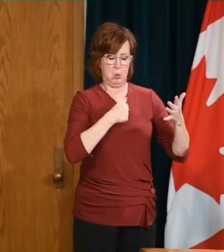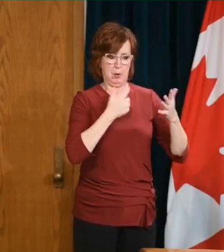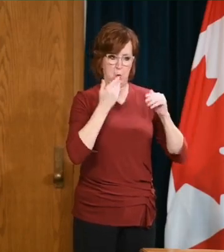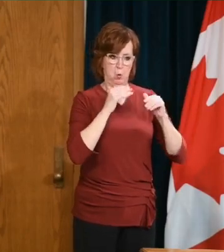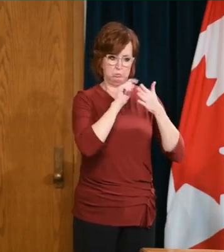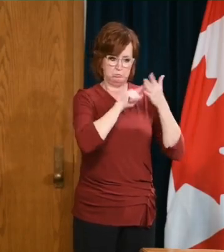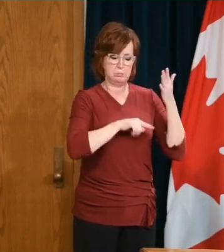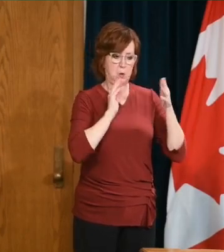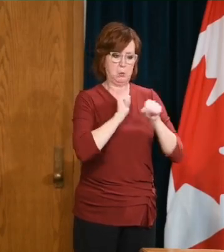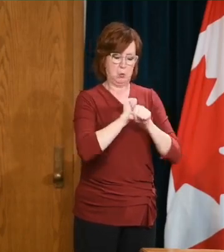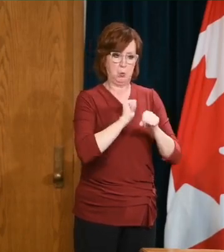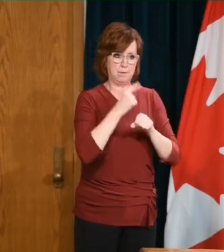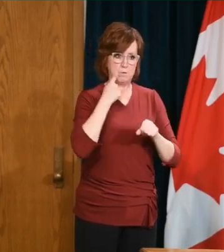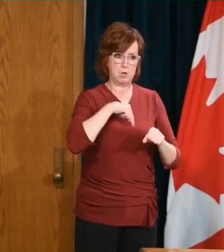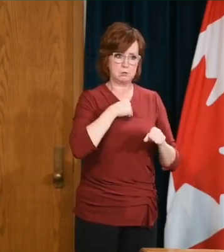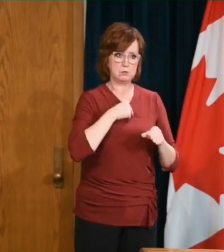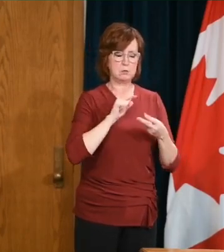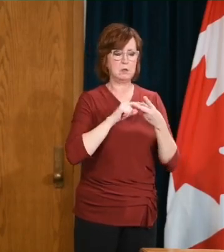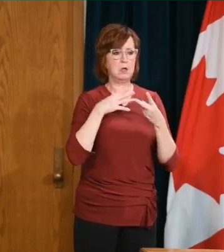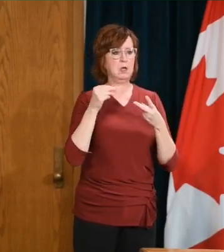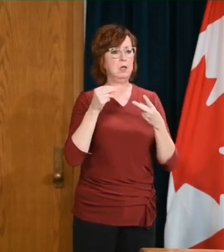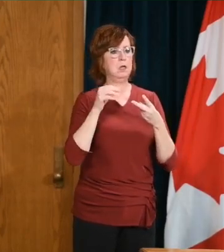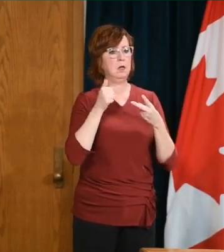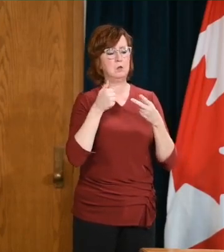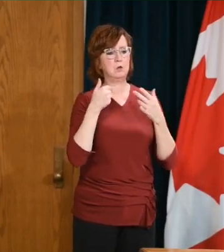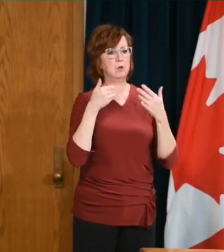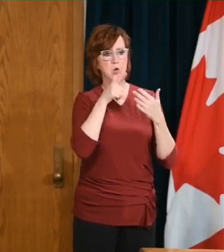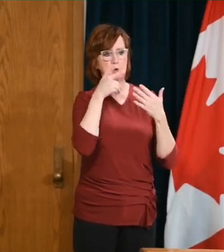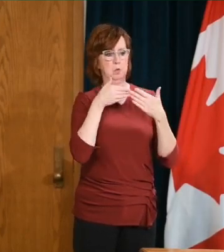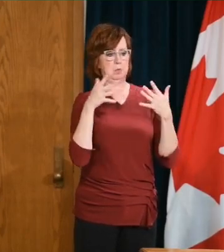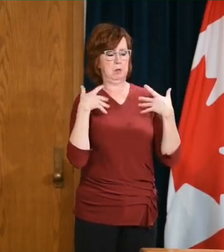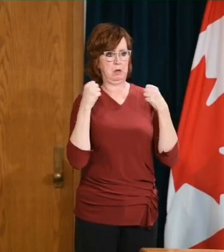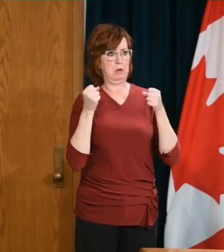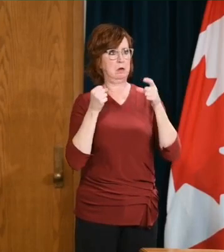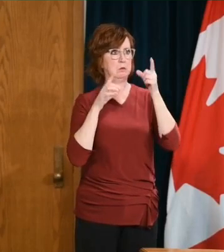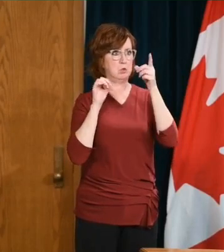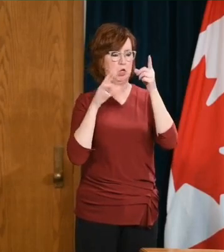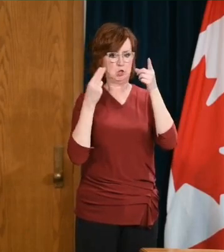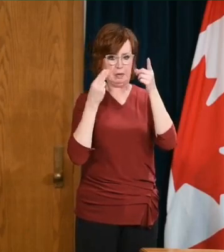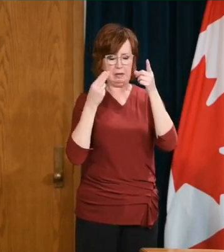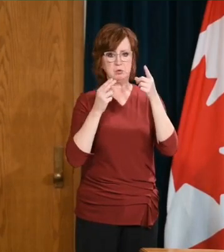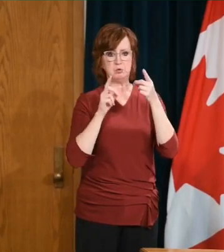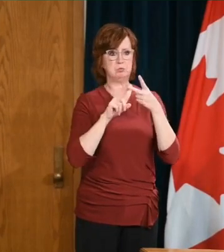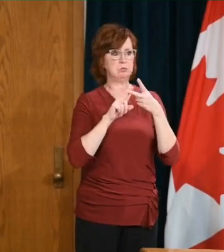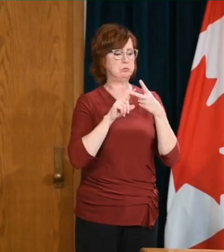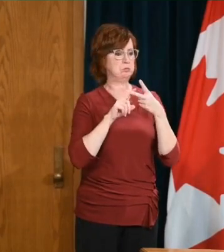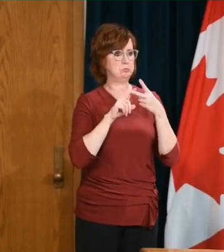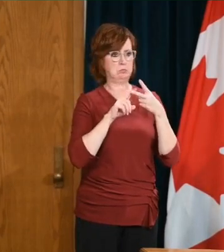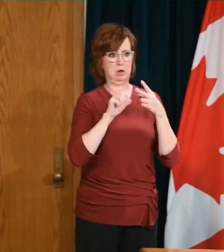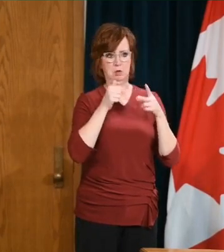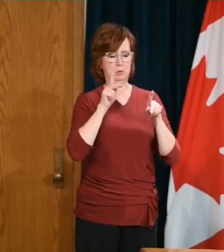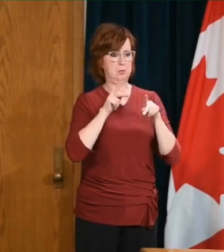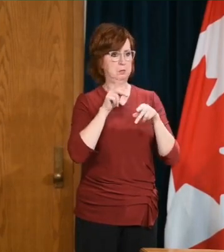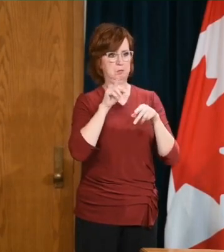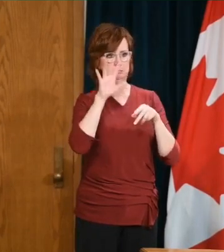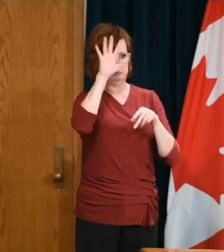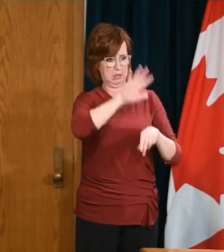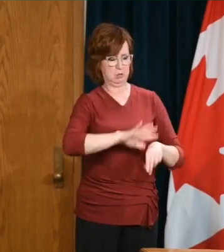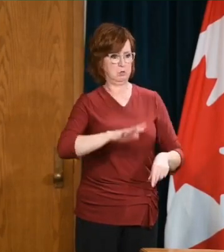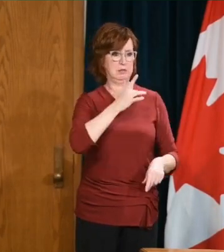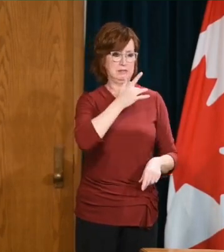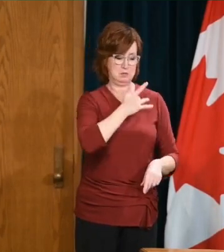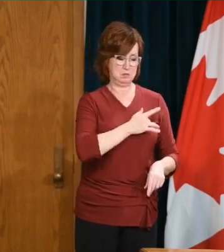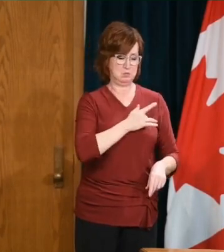of our public health care officials, Dr. Hennink, and we and his colleagues across the province. And so we